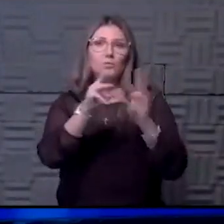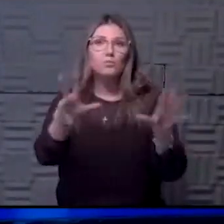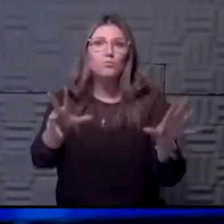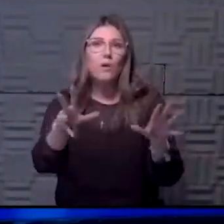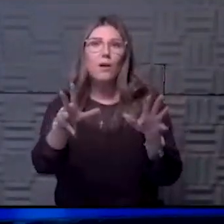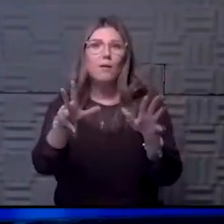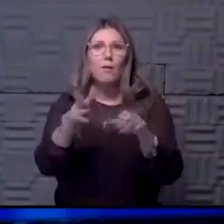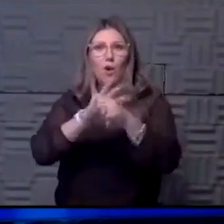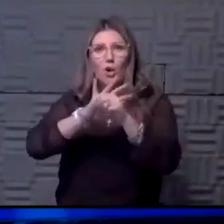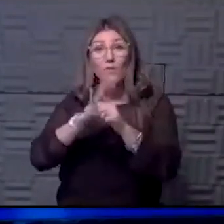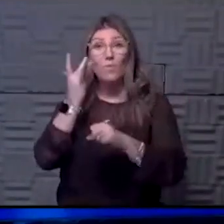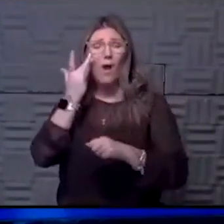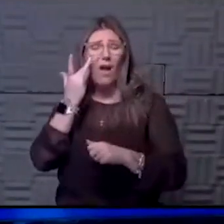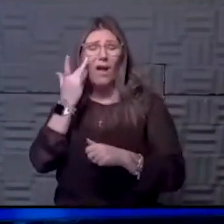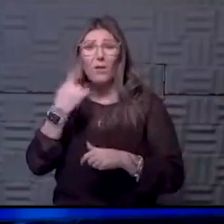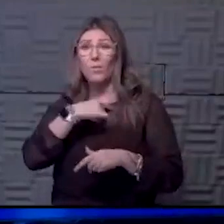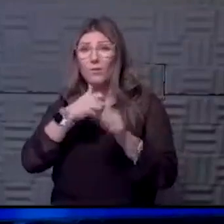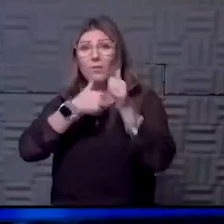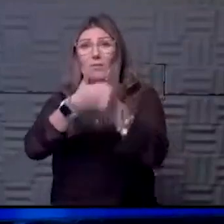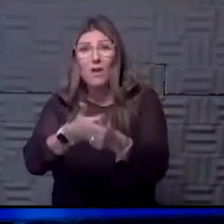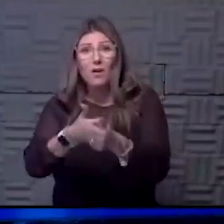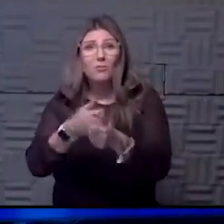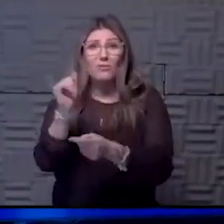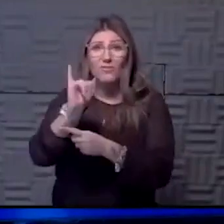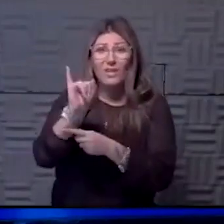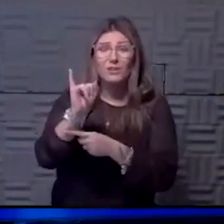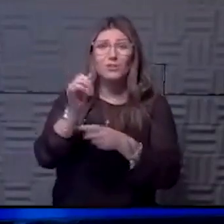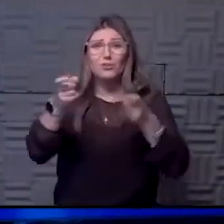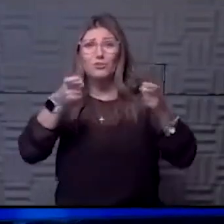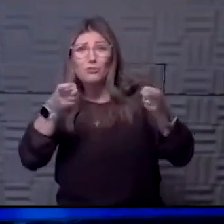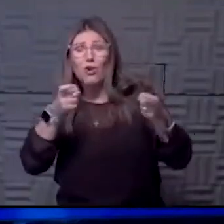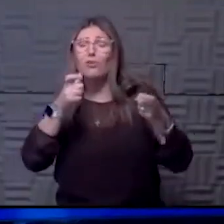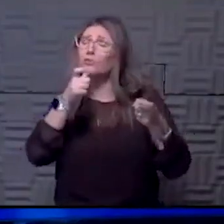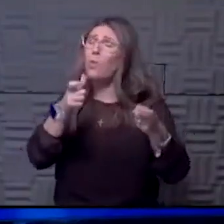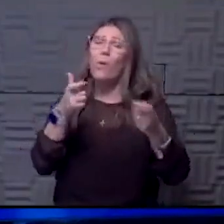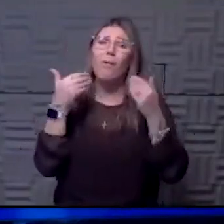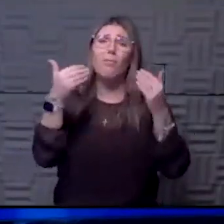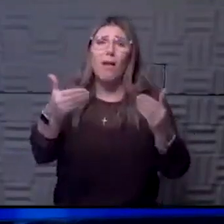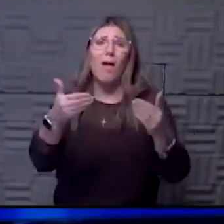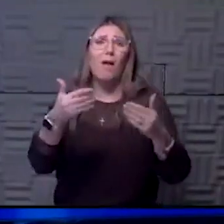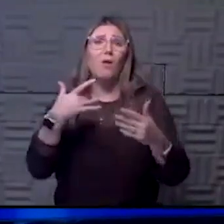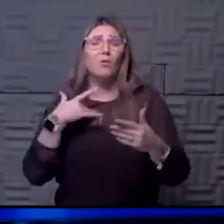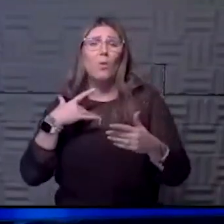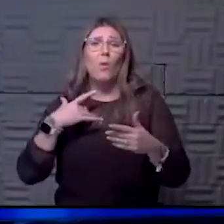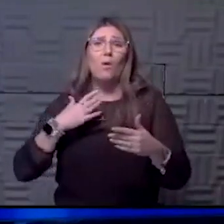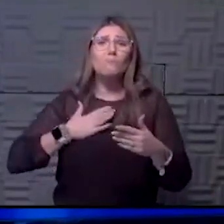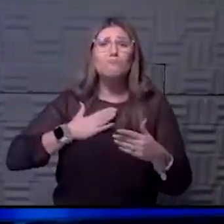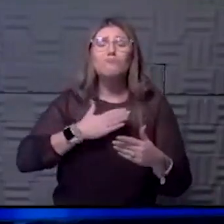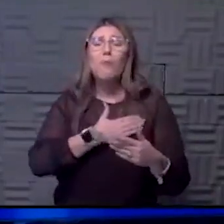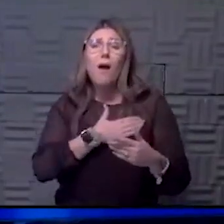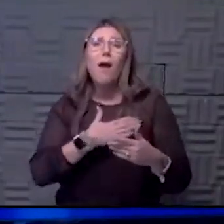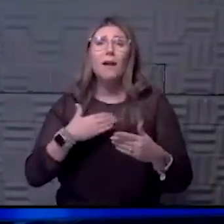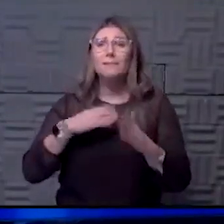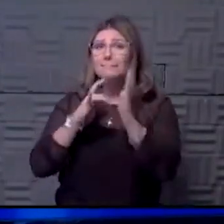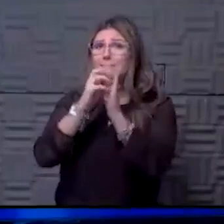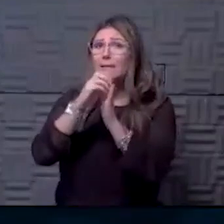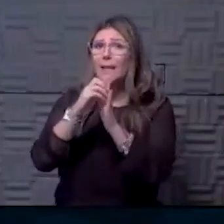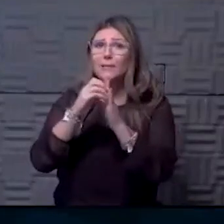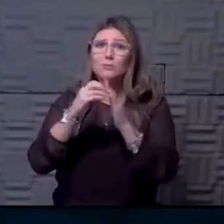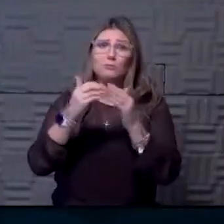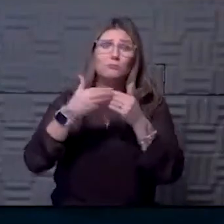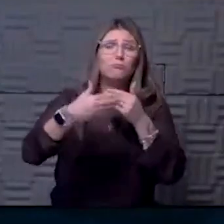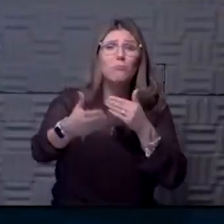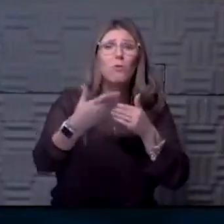infection control. You're going to be safe. So don't let your heart attack progress. Don't let your stroke progress. Don't let that breast lump progress, waiting to think things are going to be